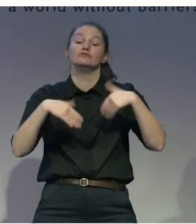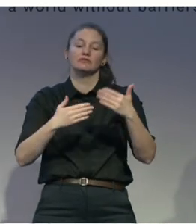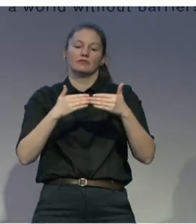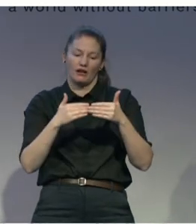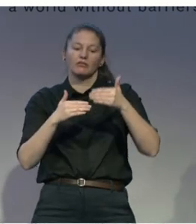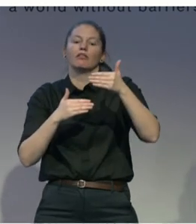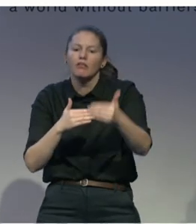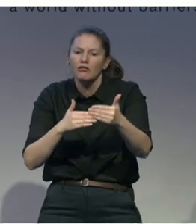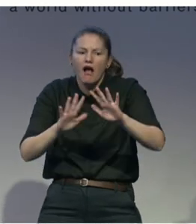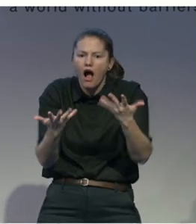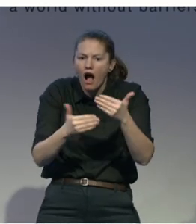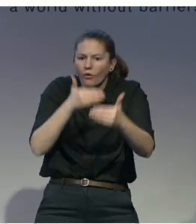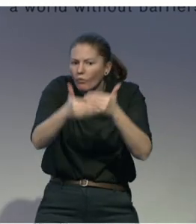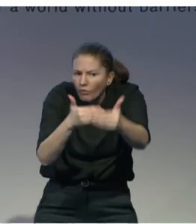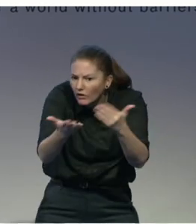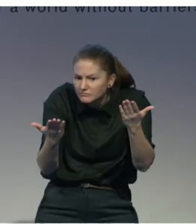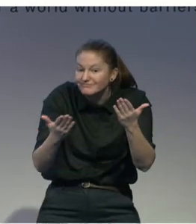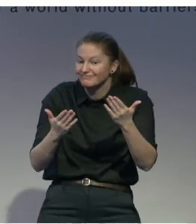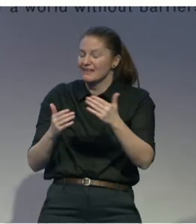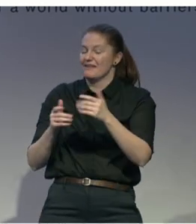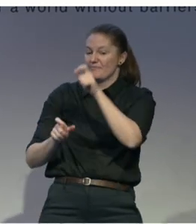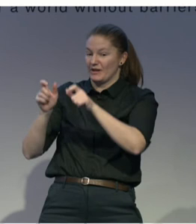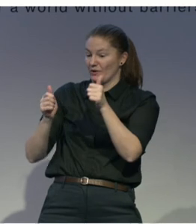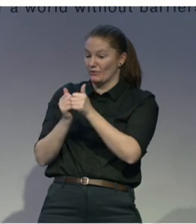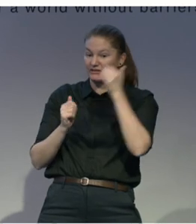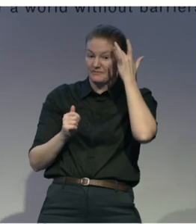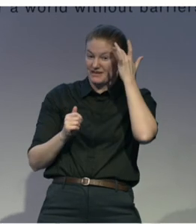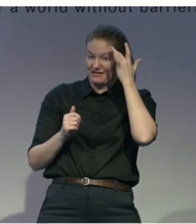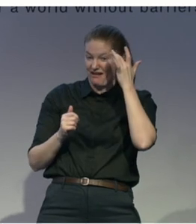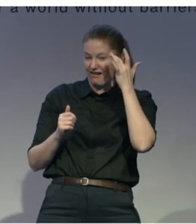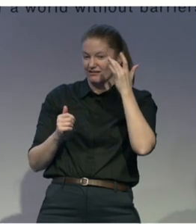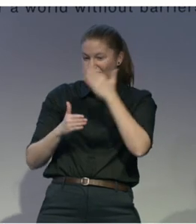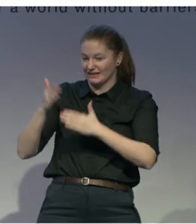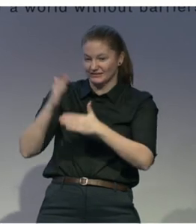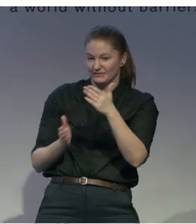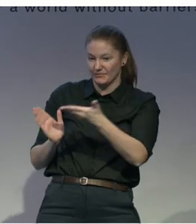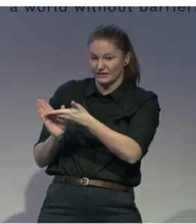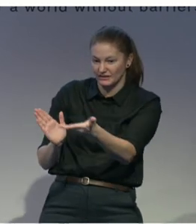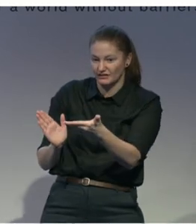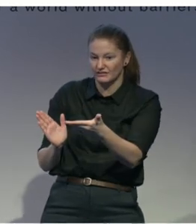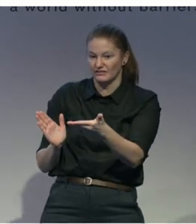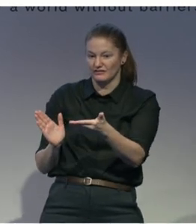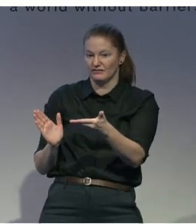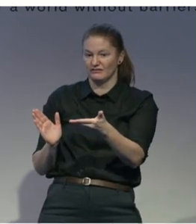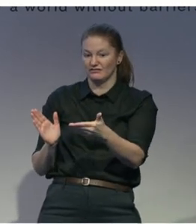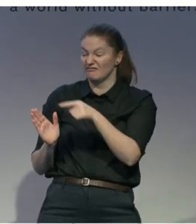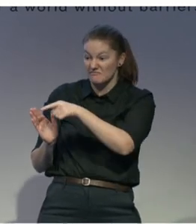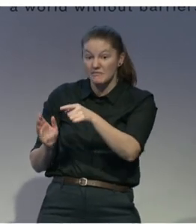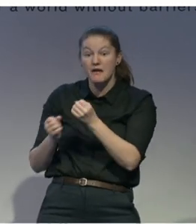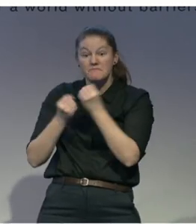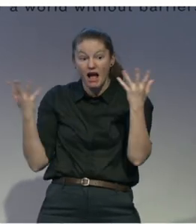They know that they didn't not directly enjoy many of their achievements, but that does